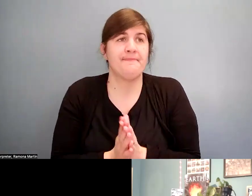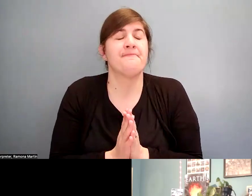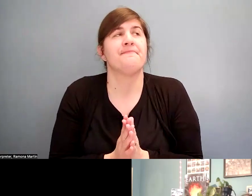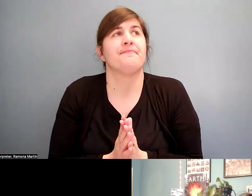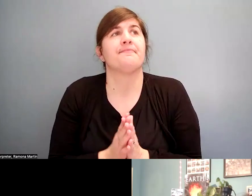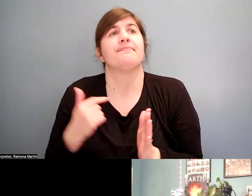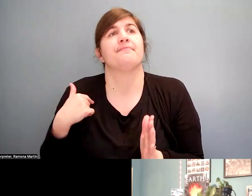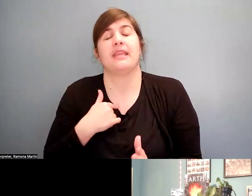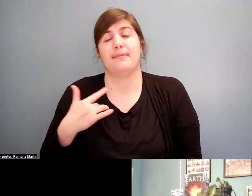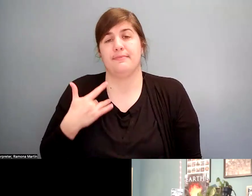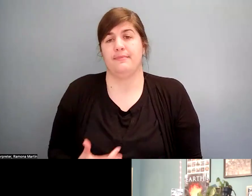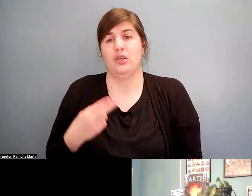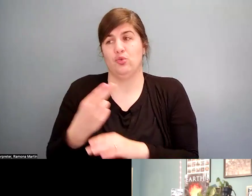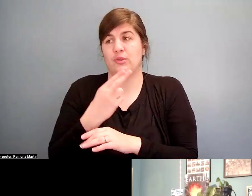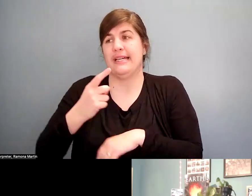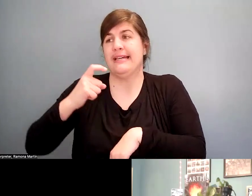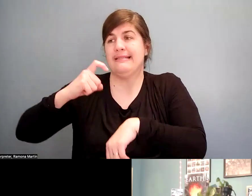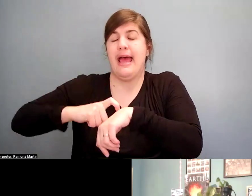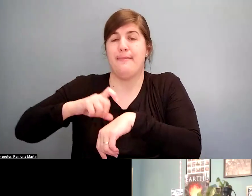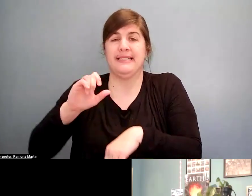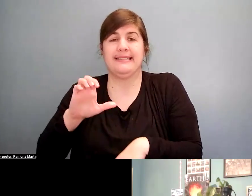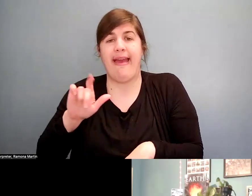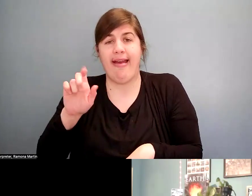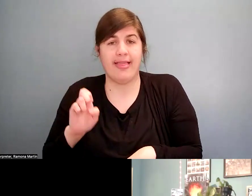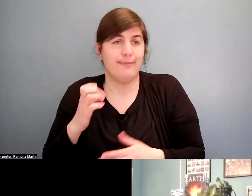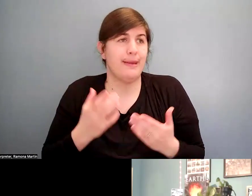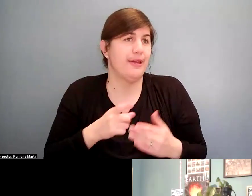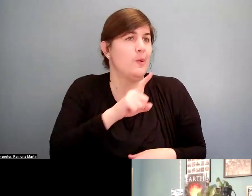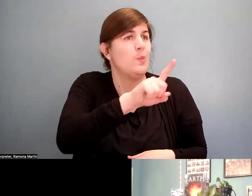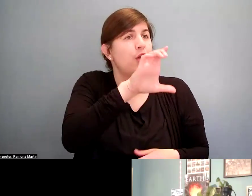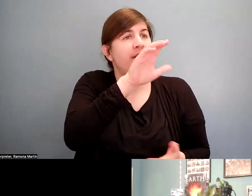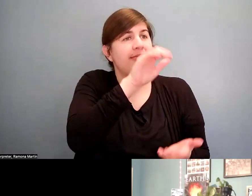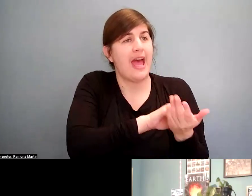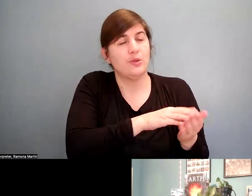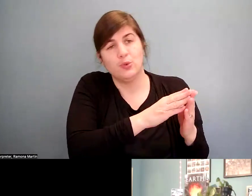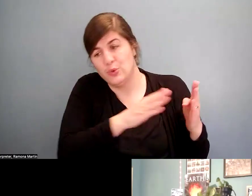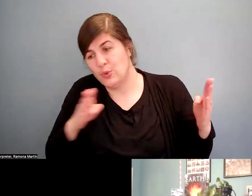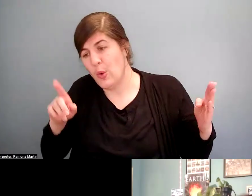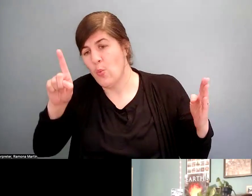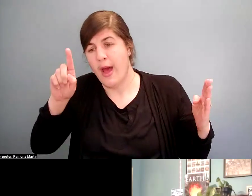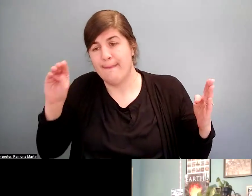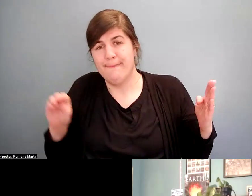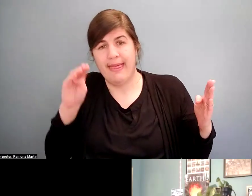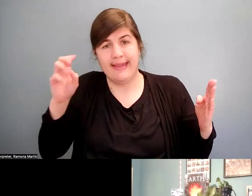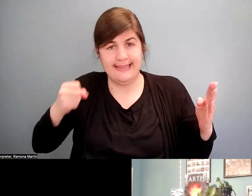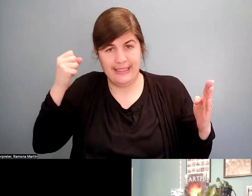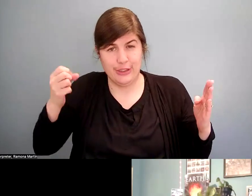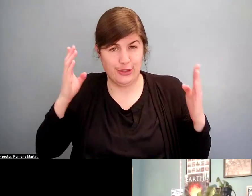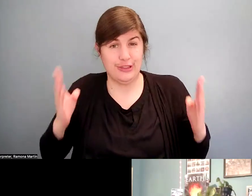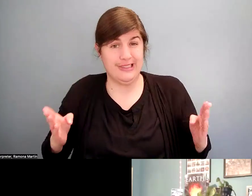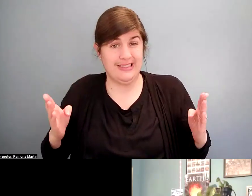would use timescales, I think, of hundreds of thousands to millions of years to give extinct. But if we